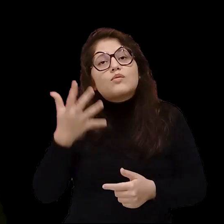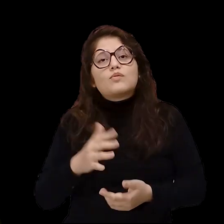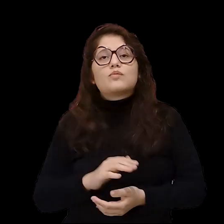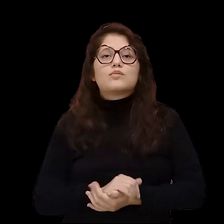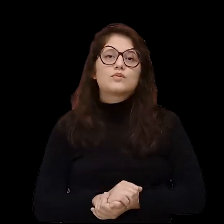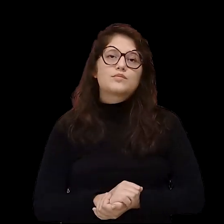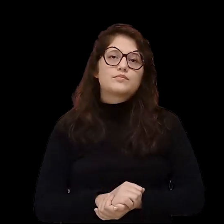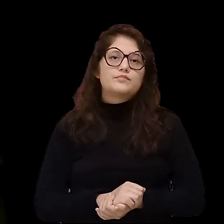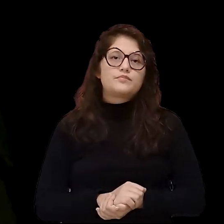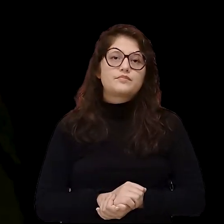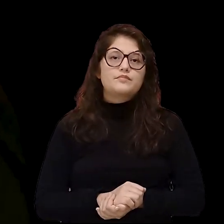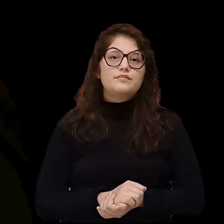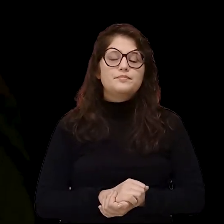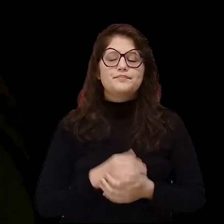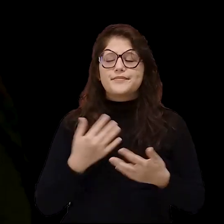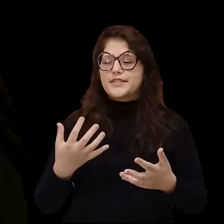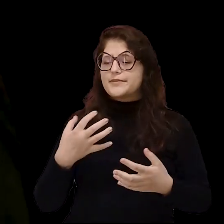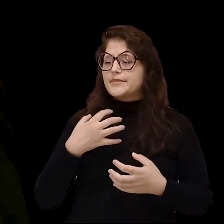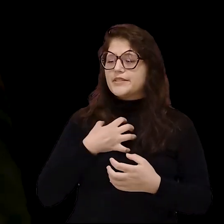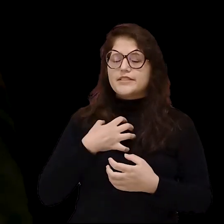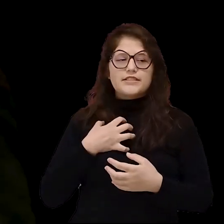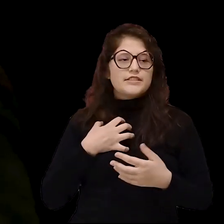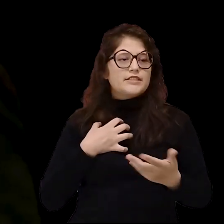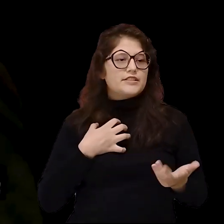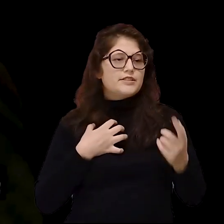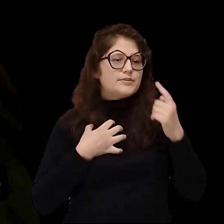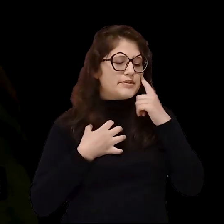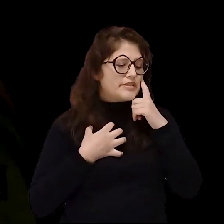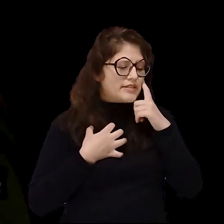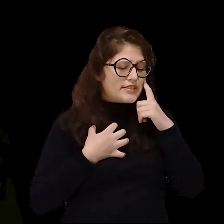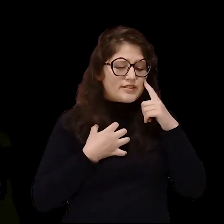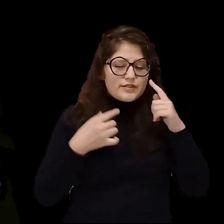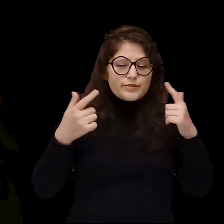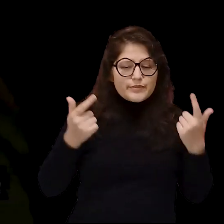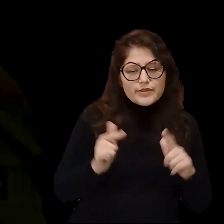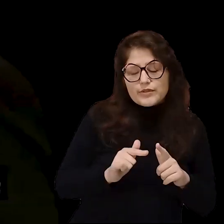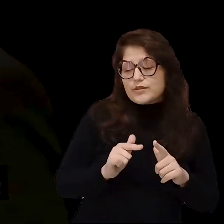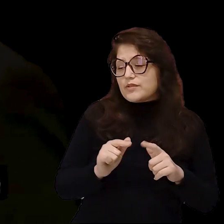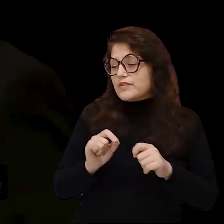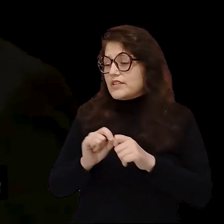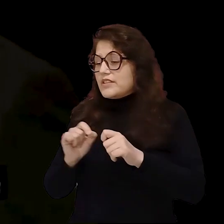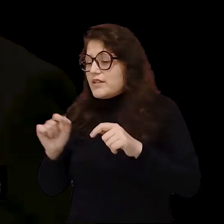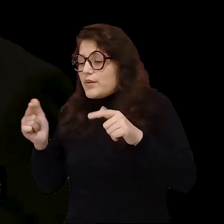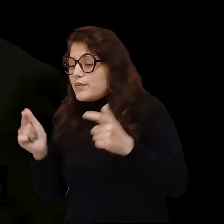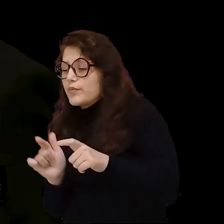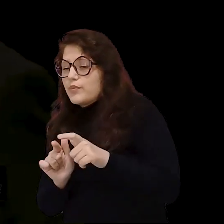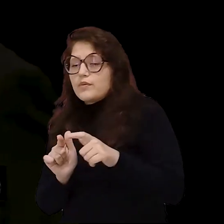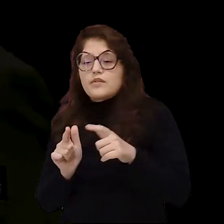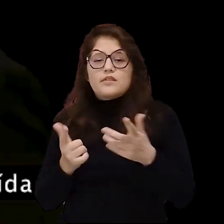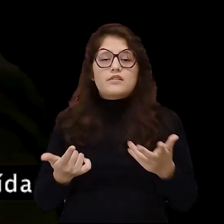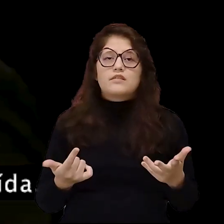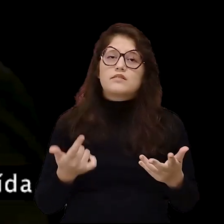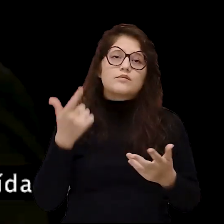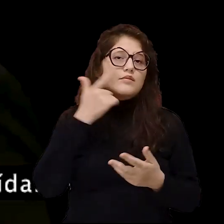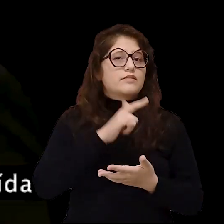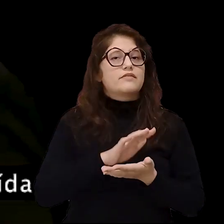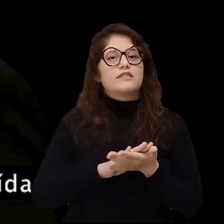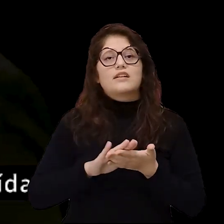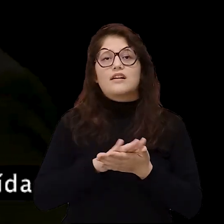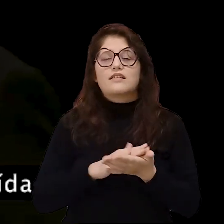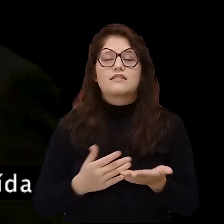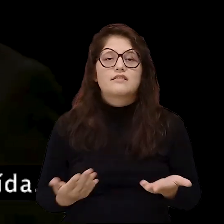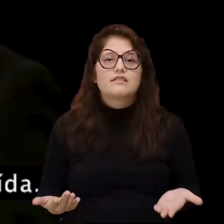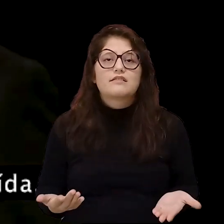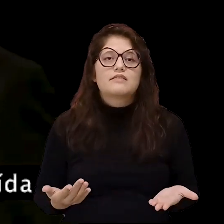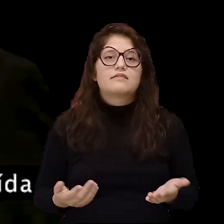to take a shower and go out the front door, and that it's not a big deal. And yet, you are nonetheless in its grip, and you are unable to